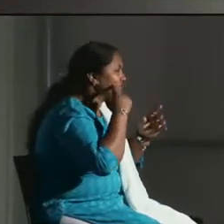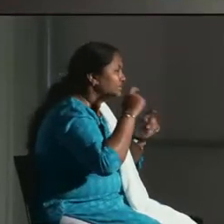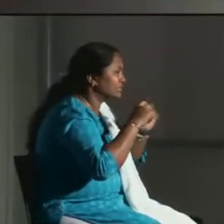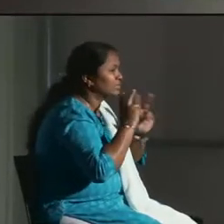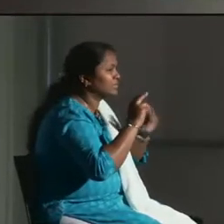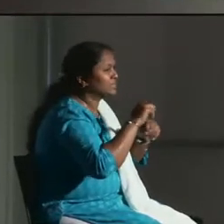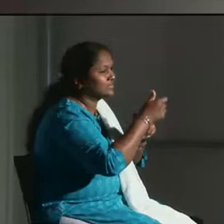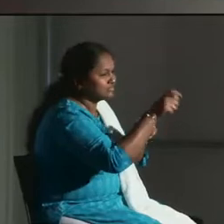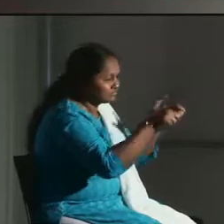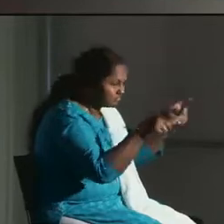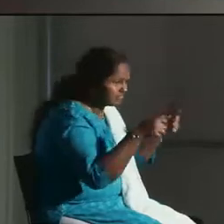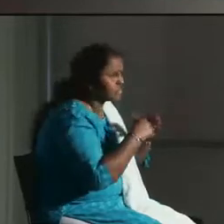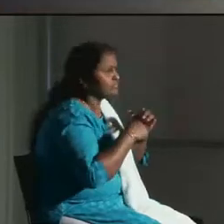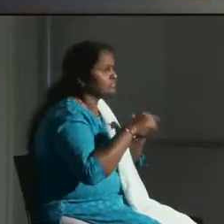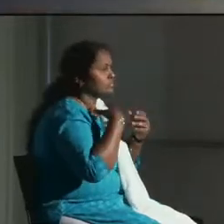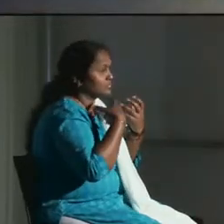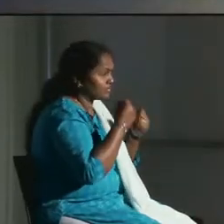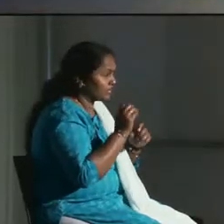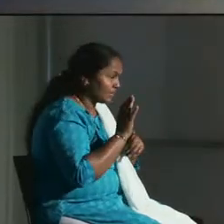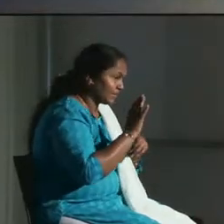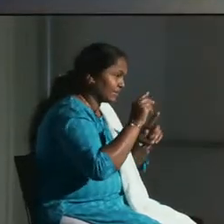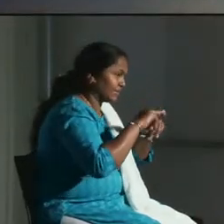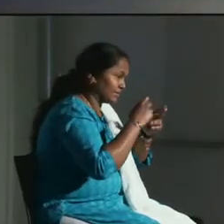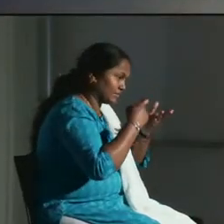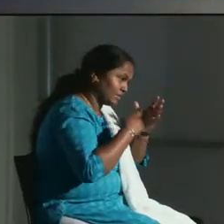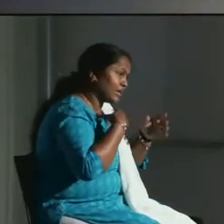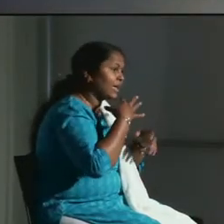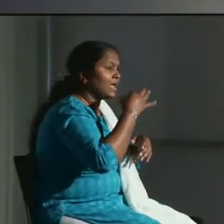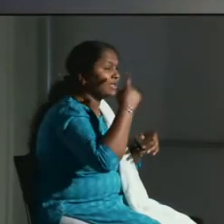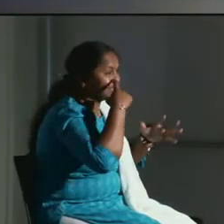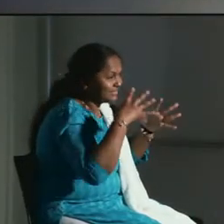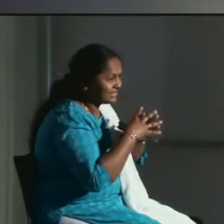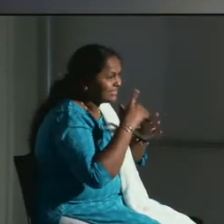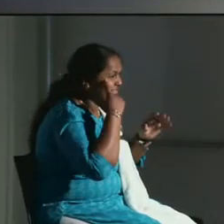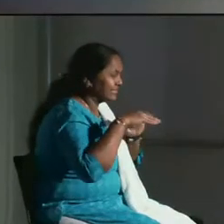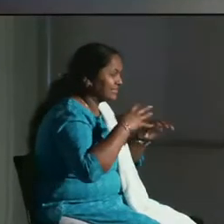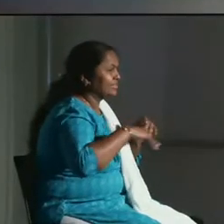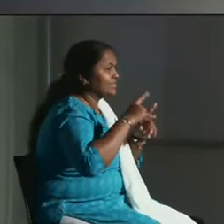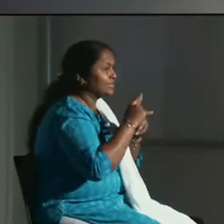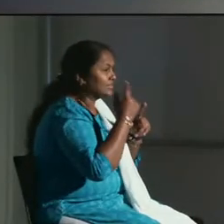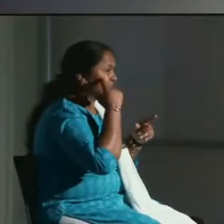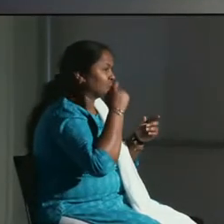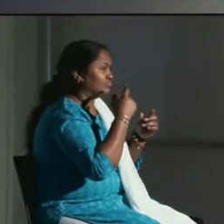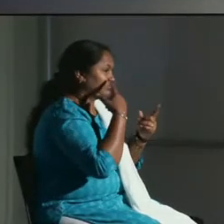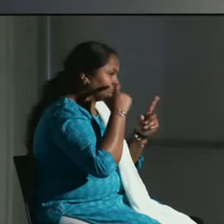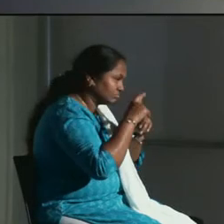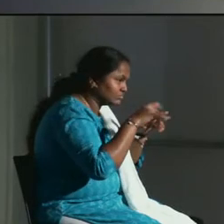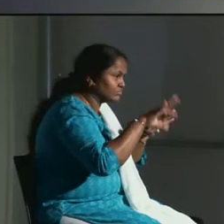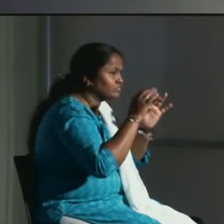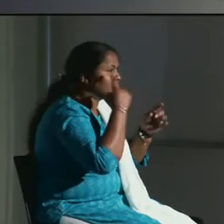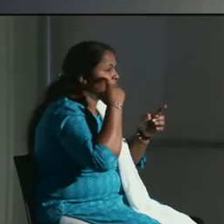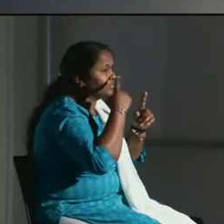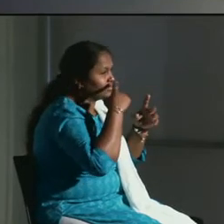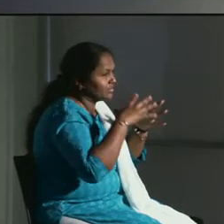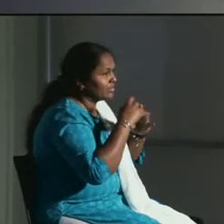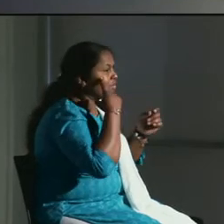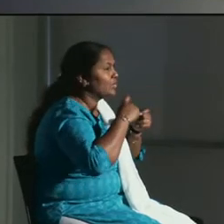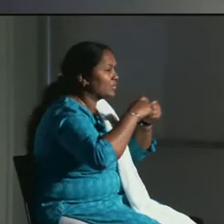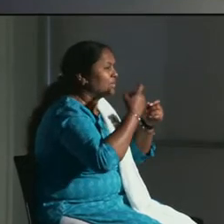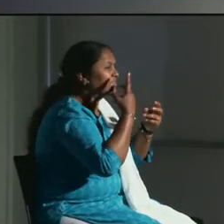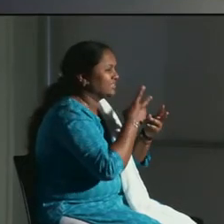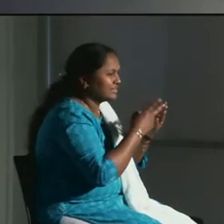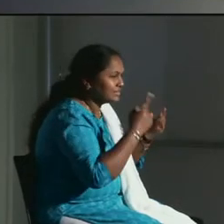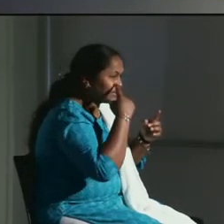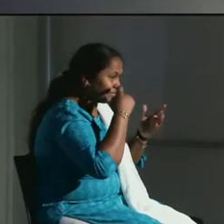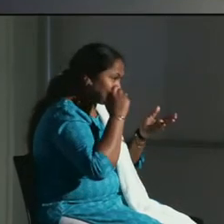talk to each other, and it confronted us women action shiros, or those identifying as women action shiros, to also question which type of